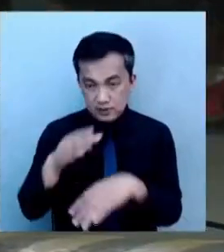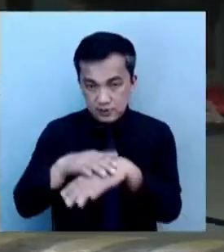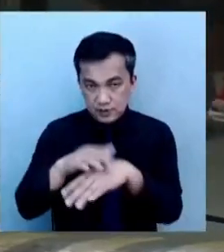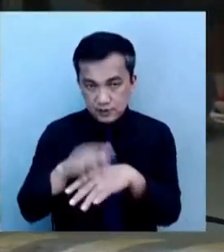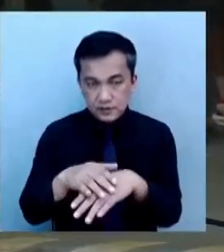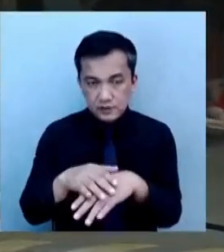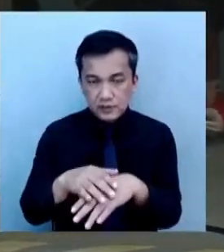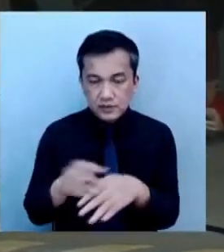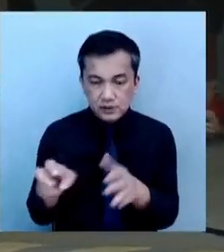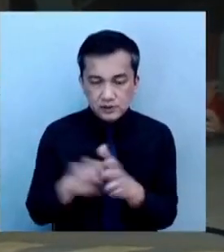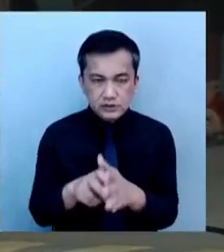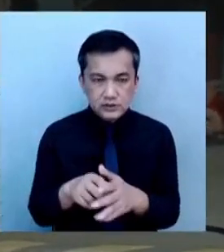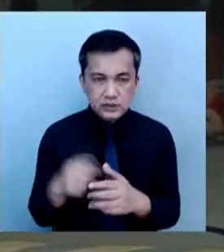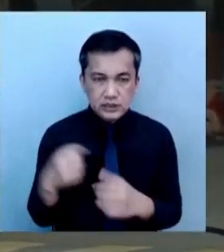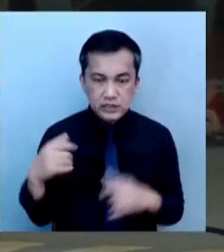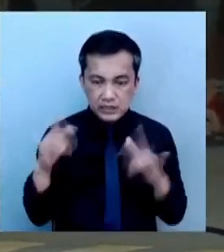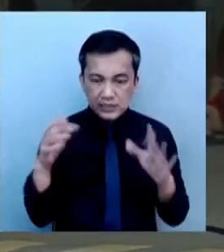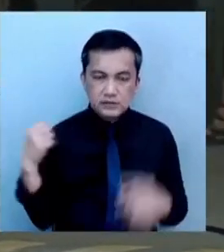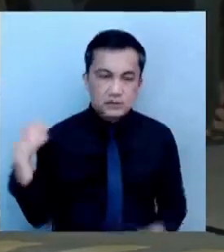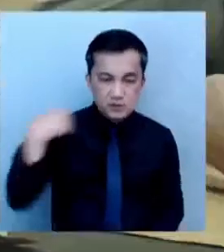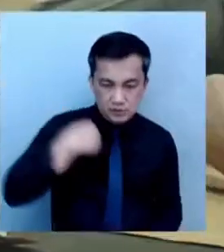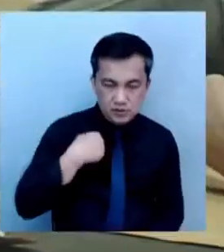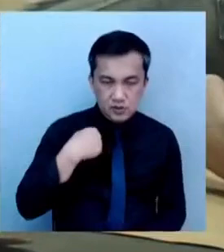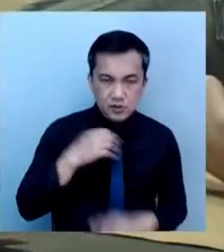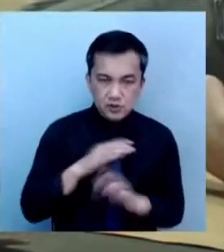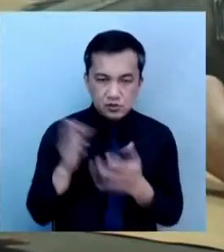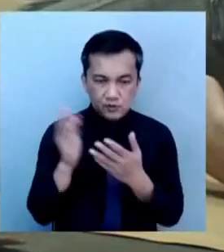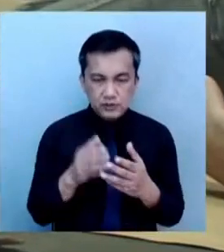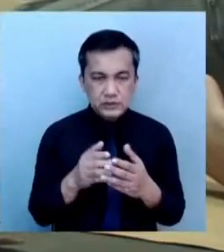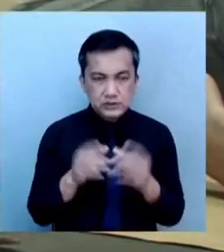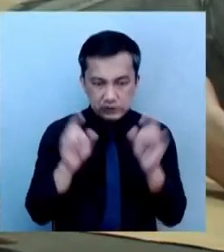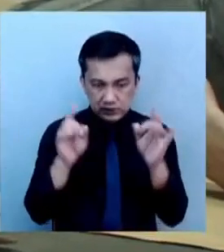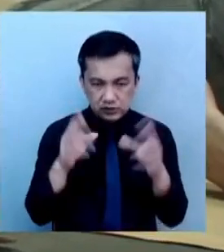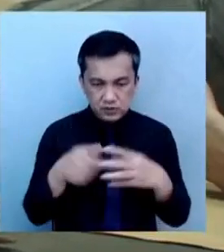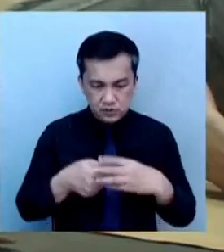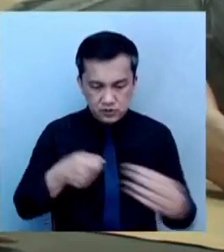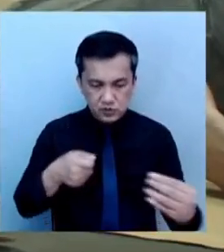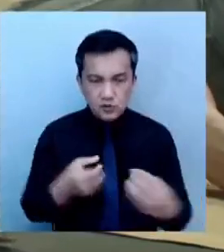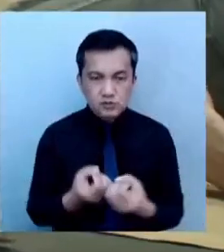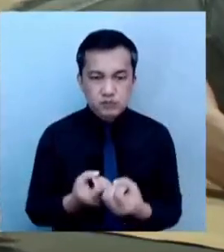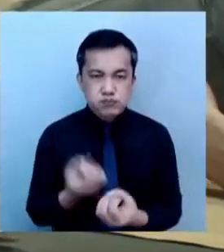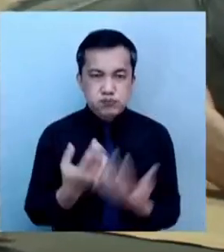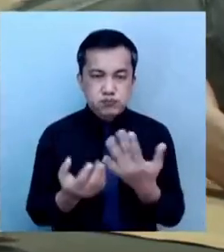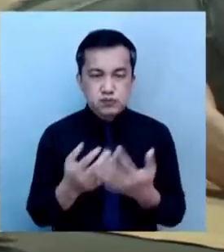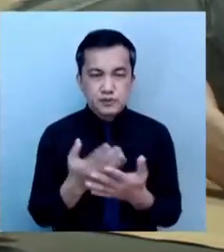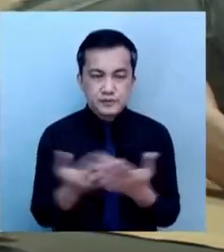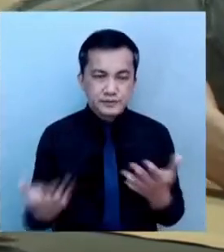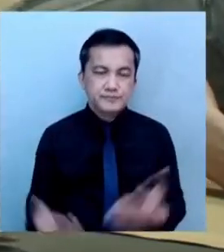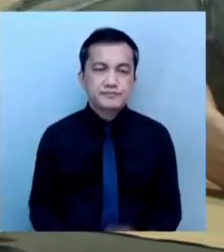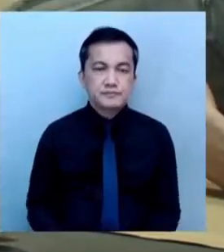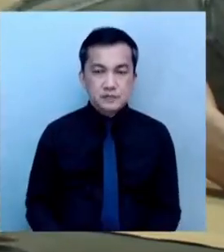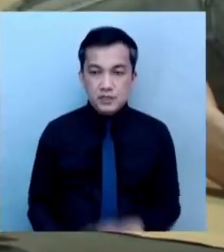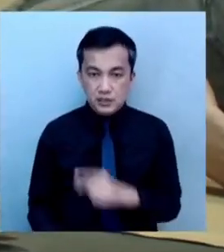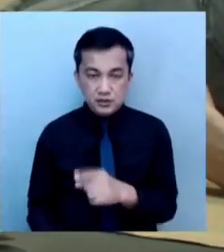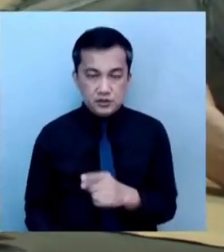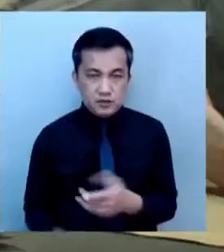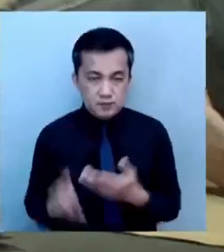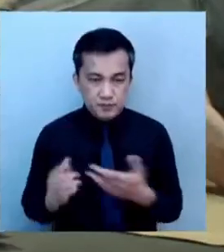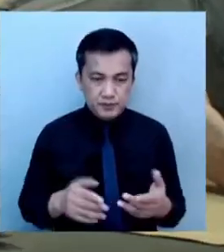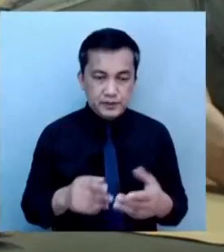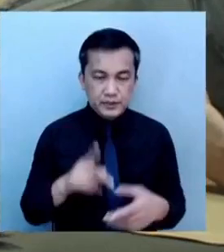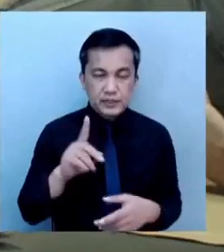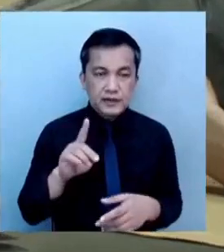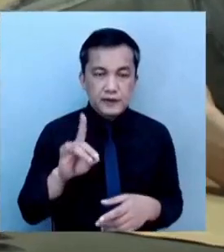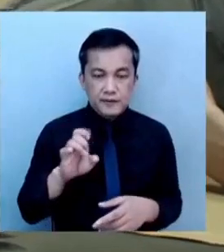not bring prohibited materials such as sharp objects or flammable materials. She said those who will bring their pets must also bring with